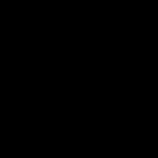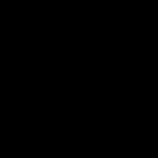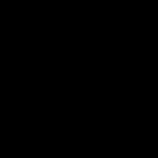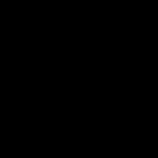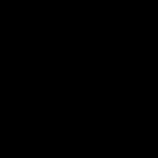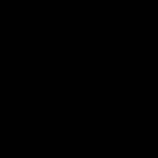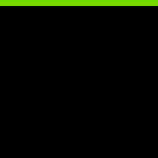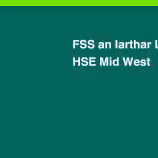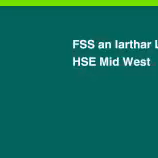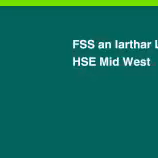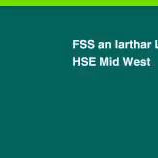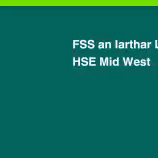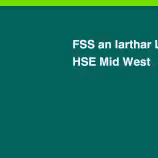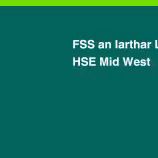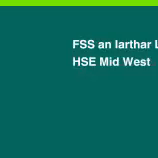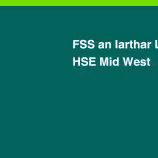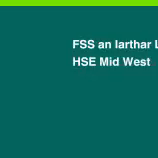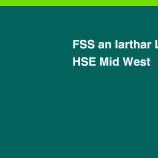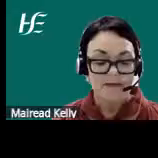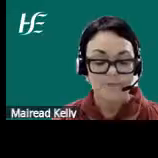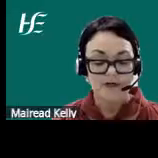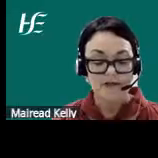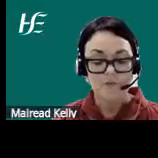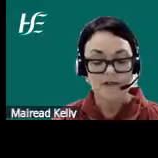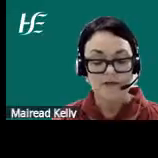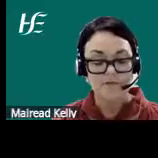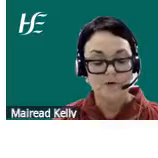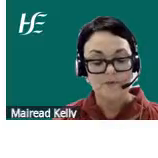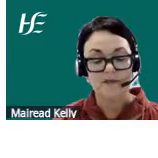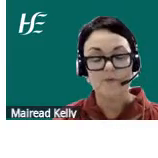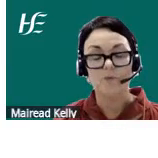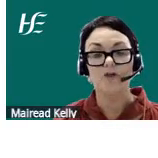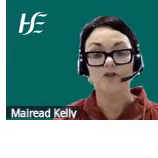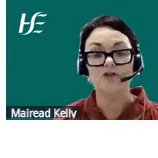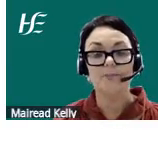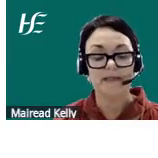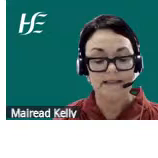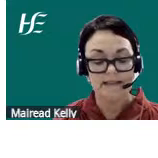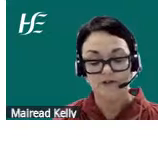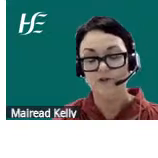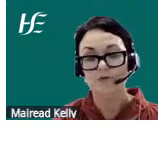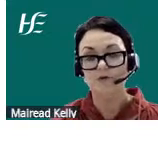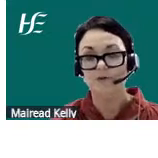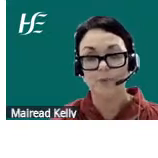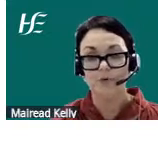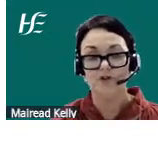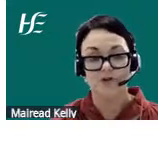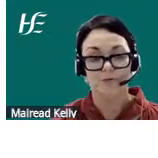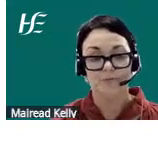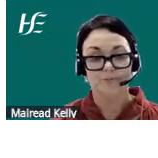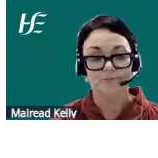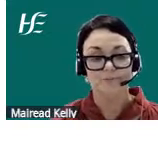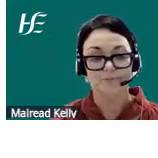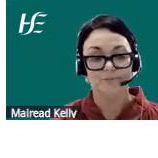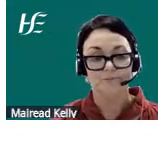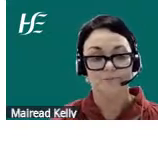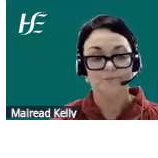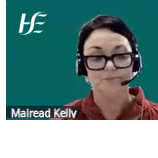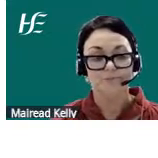Kennedy, GP and menopause specialist, and Brian will inform us on what your GP can do to support you.